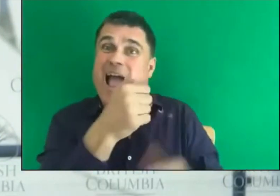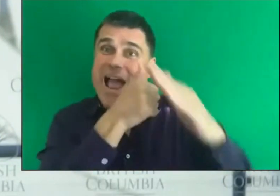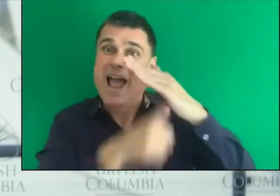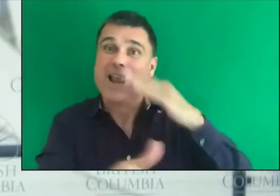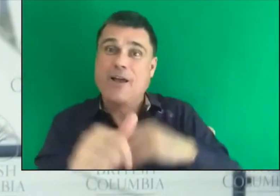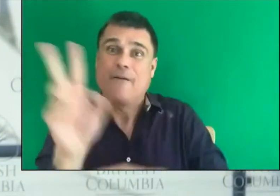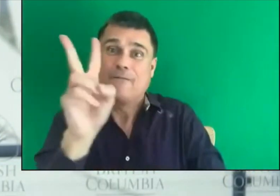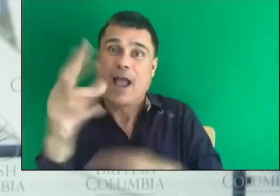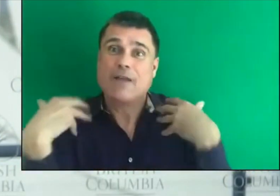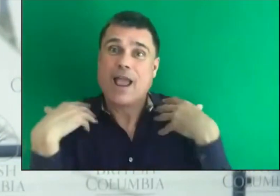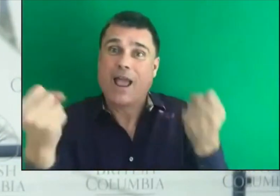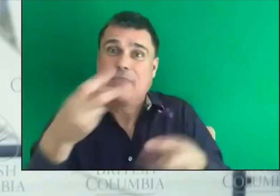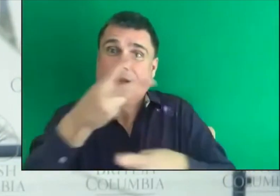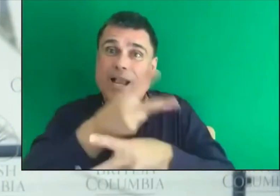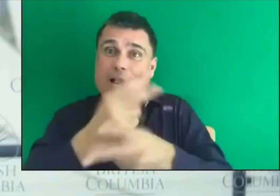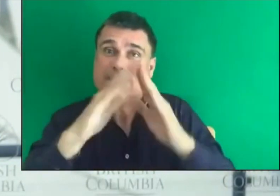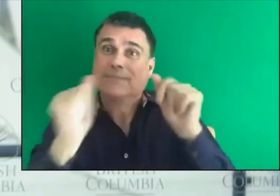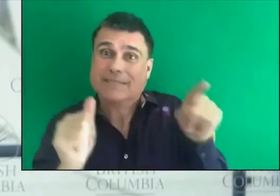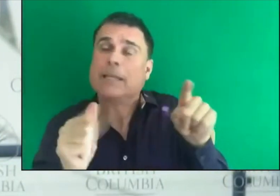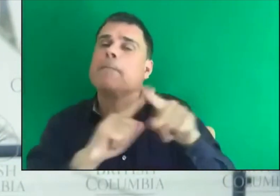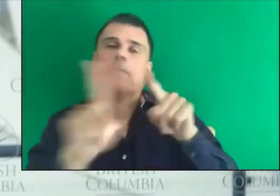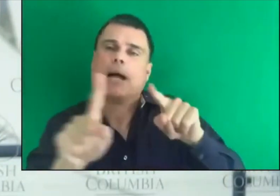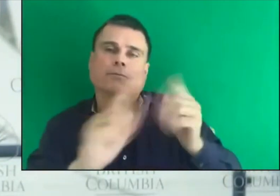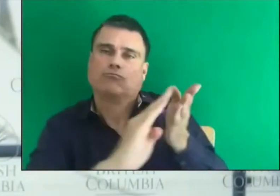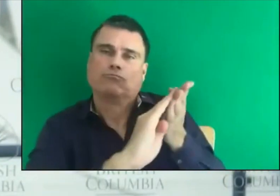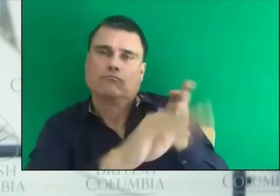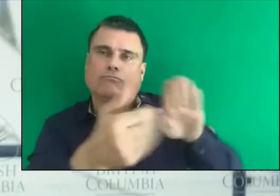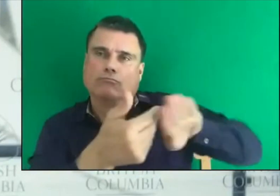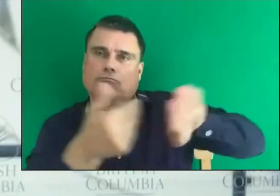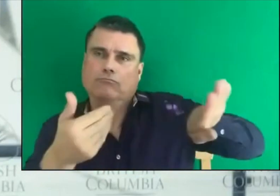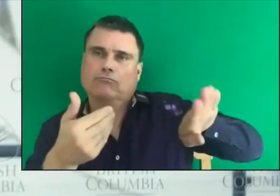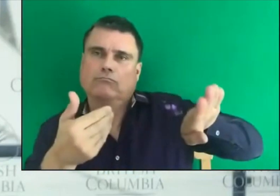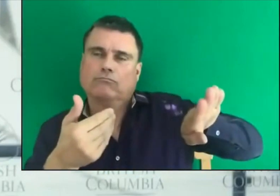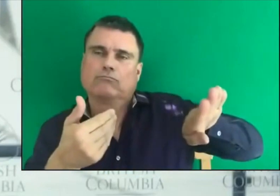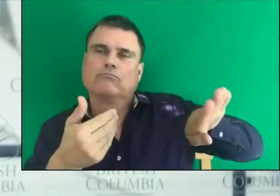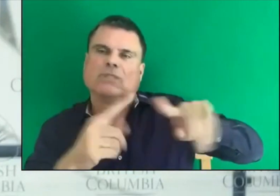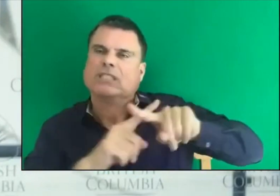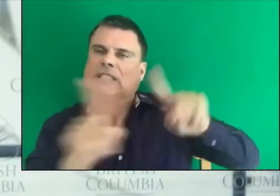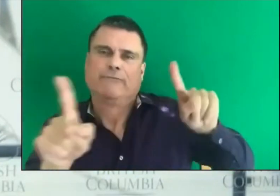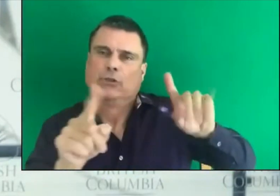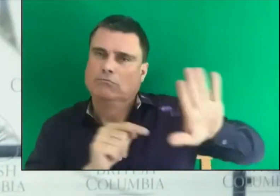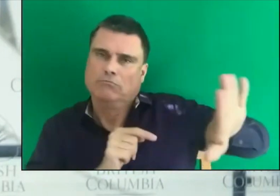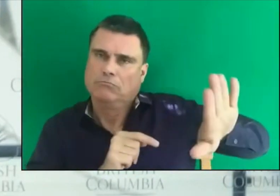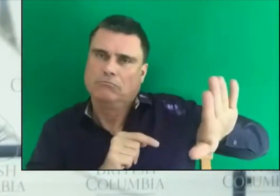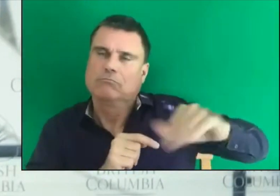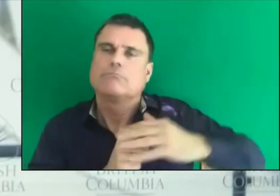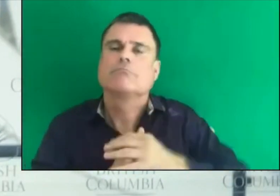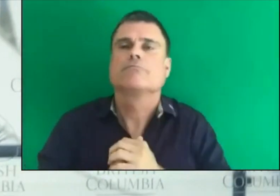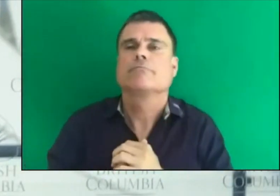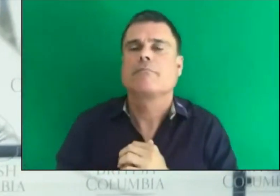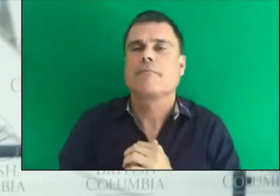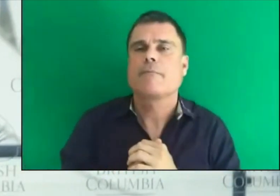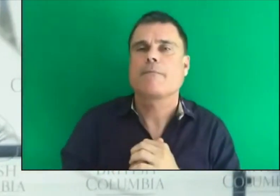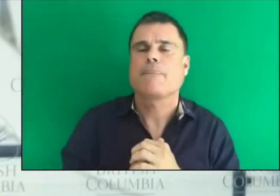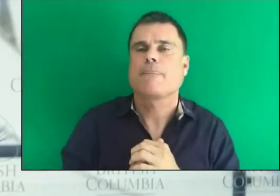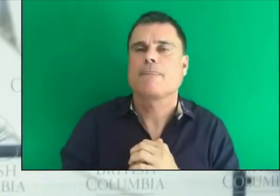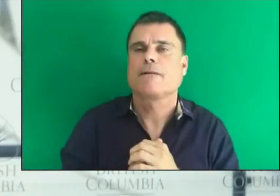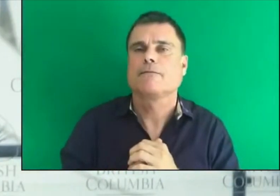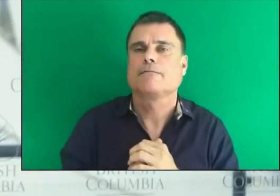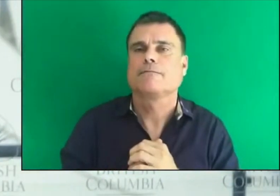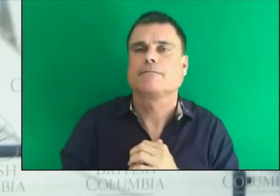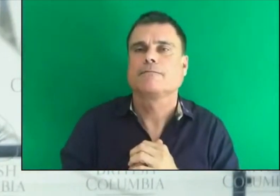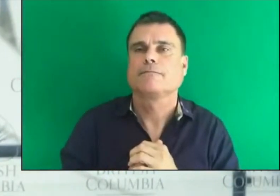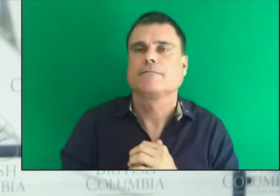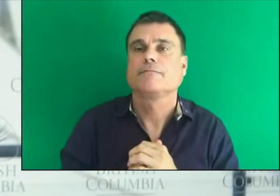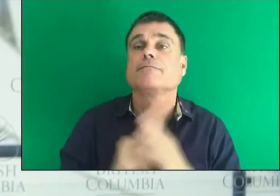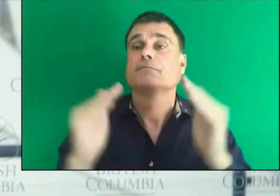the right word? So the catchment area for healthcare, for example, is more closely aligned with interior health region. So we didn't